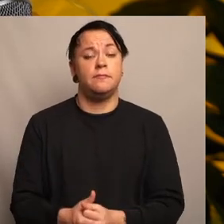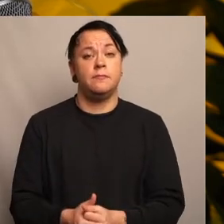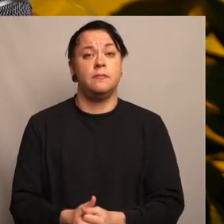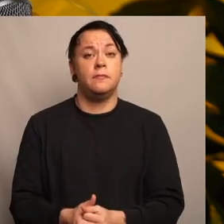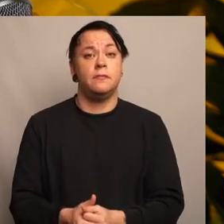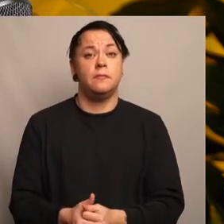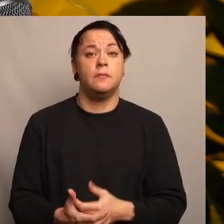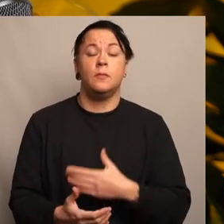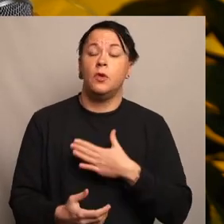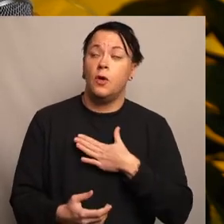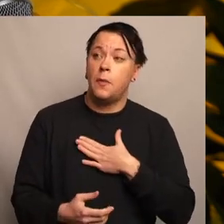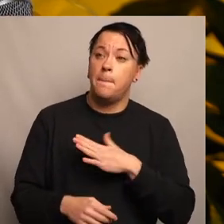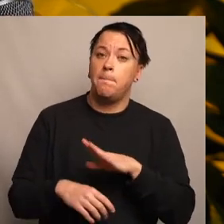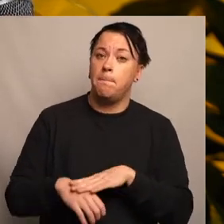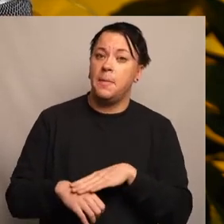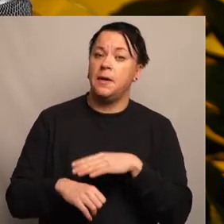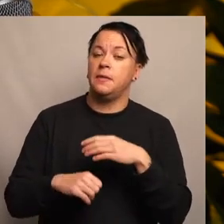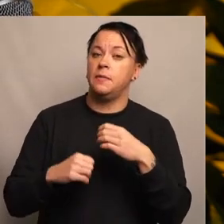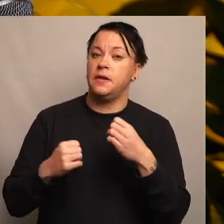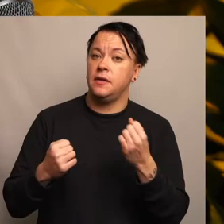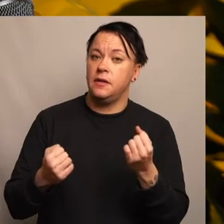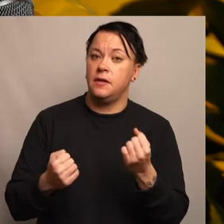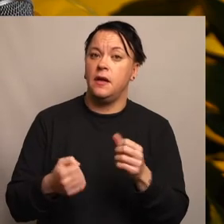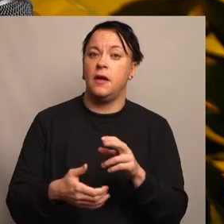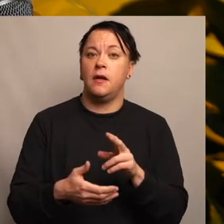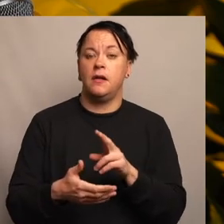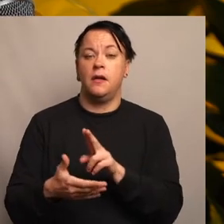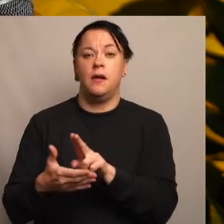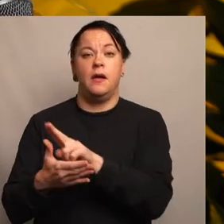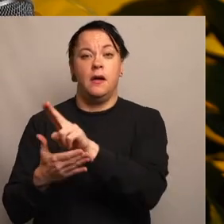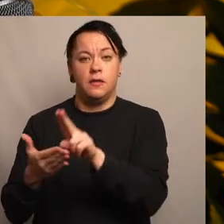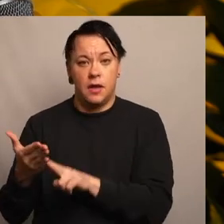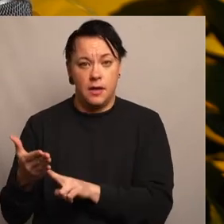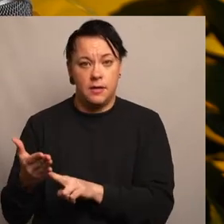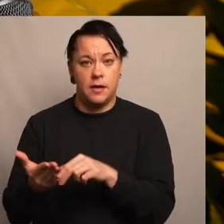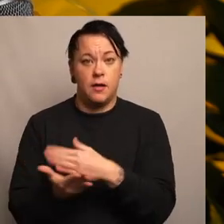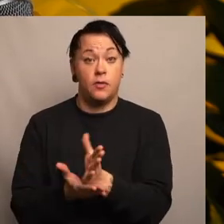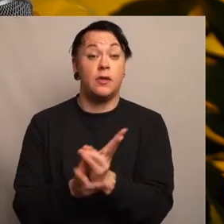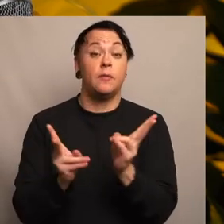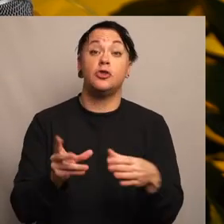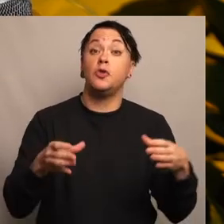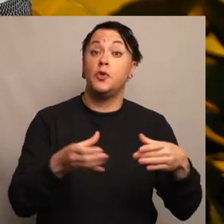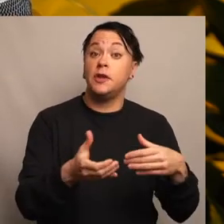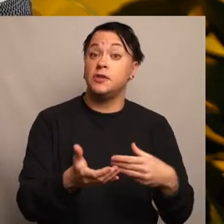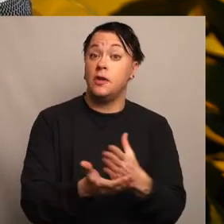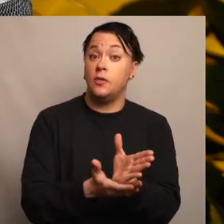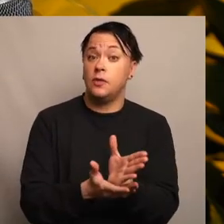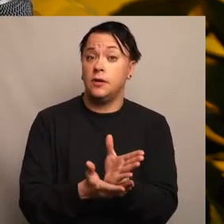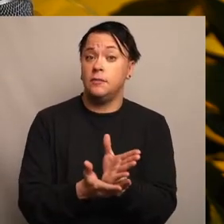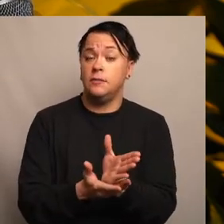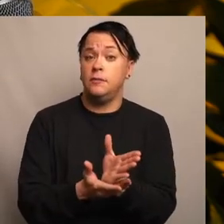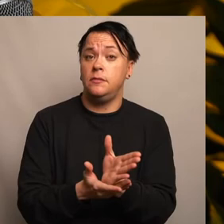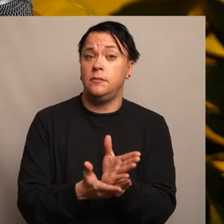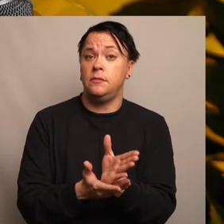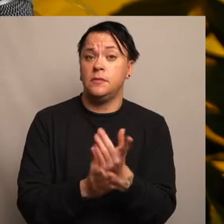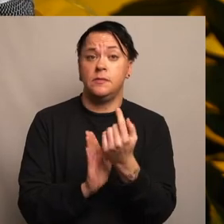it goes through art, but also like it goes through like community. especially for me, like especially like with